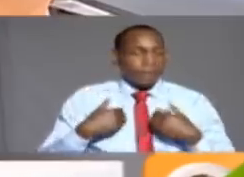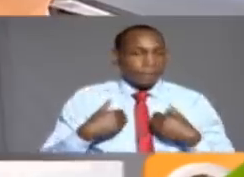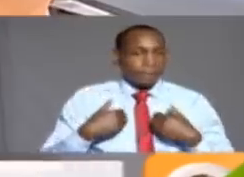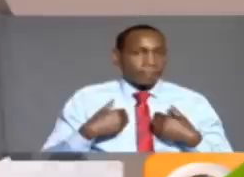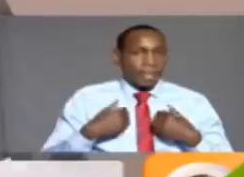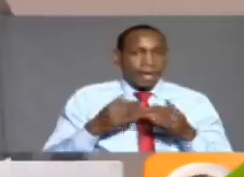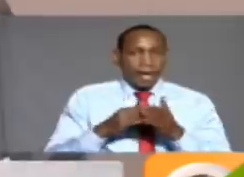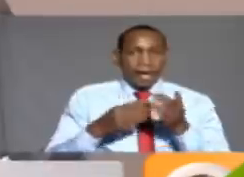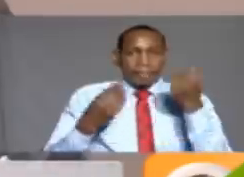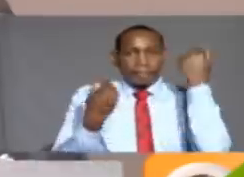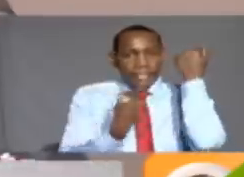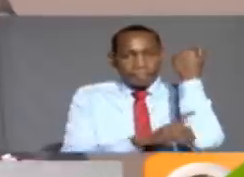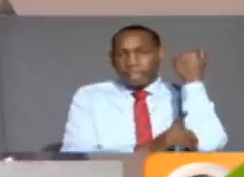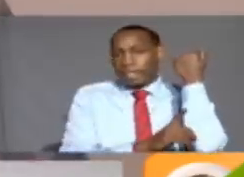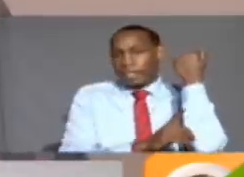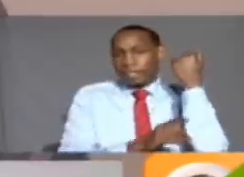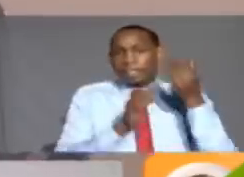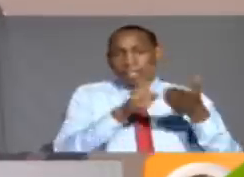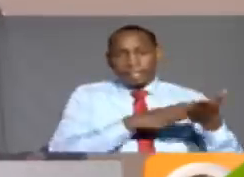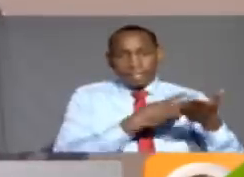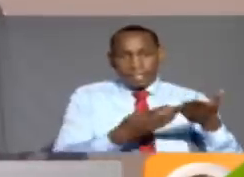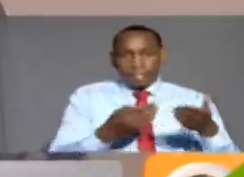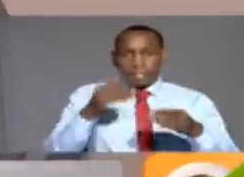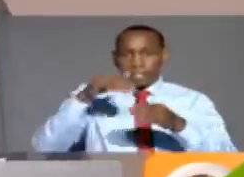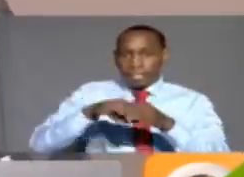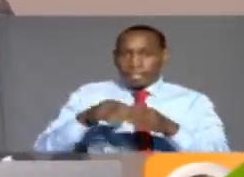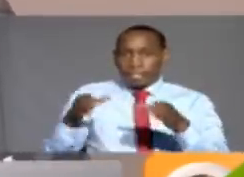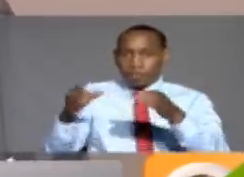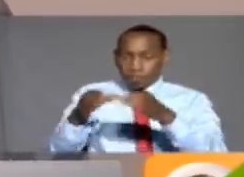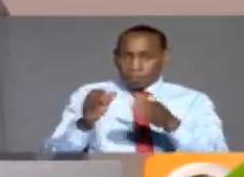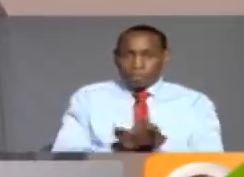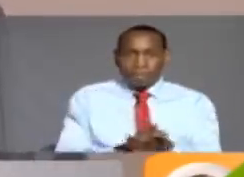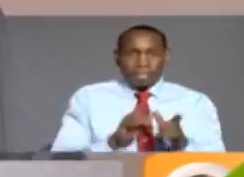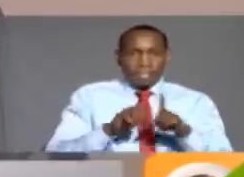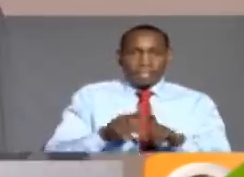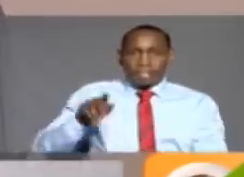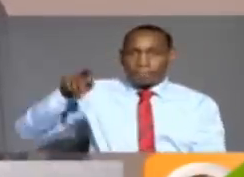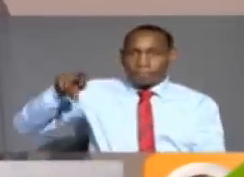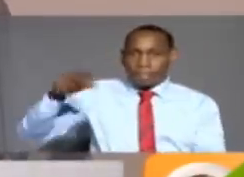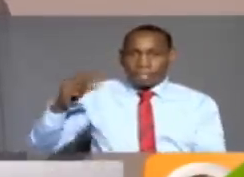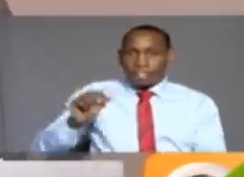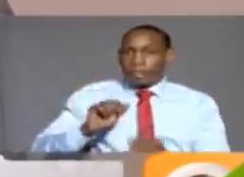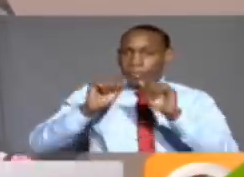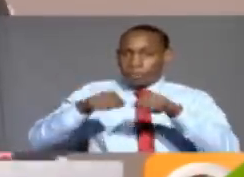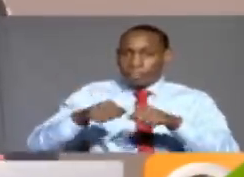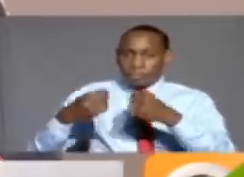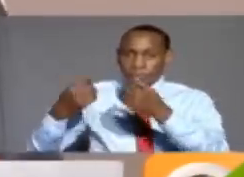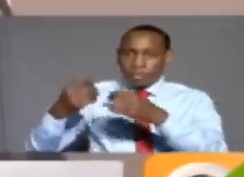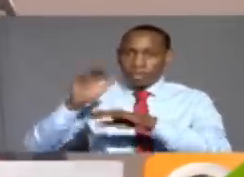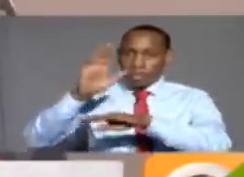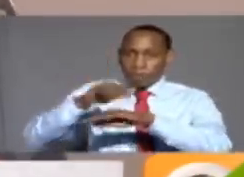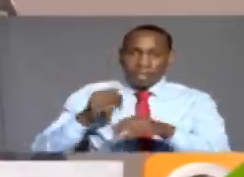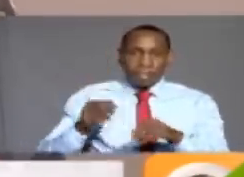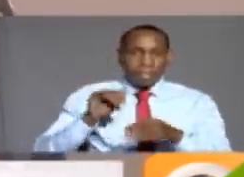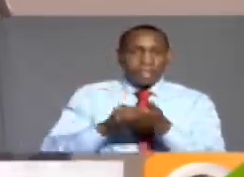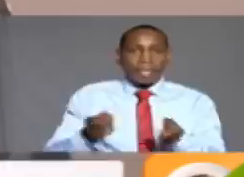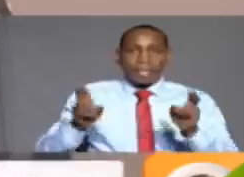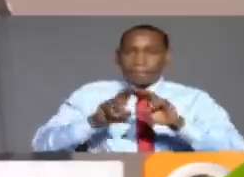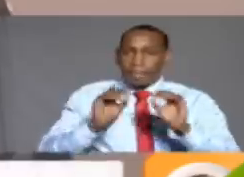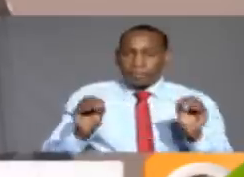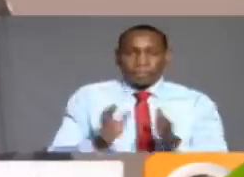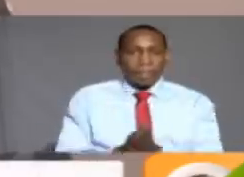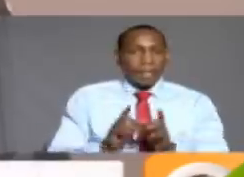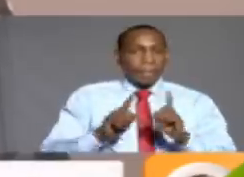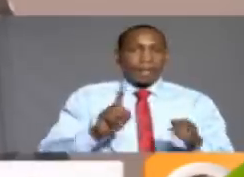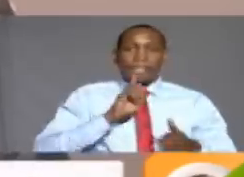is disciplinary structures within the party. There is also the PG that you can call. That is not happening. But let me say